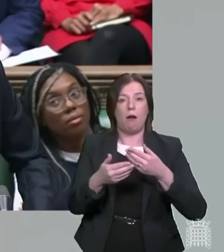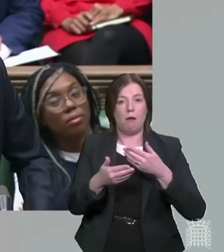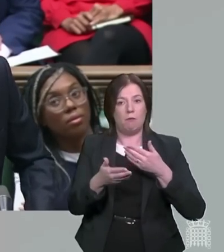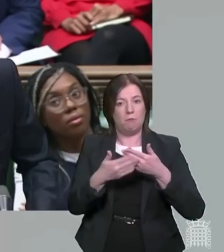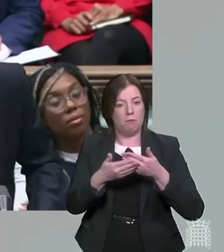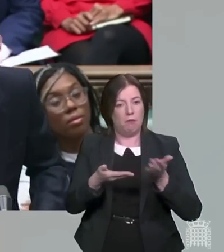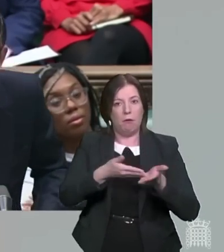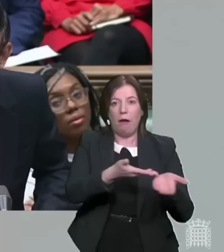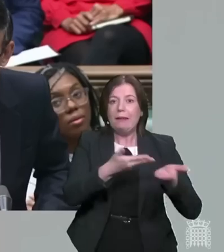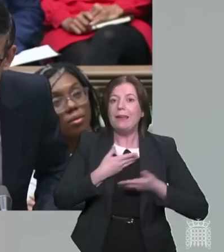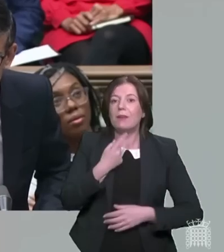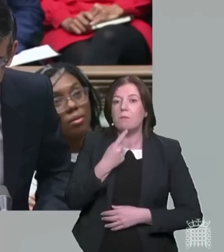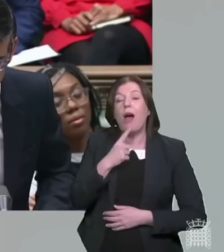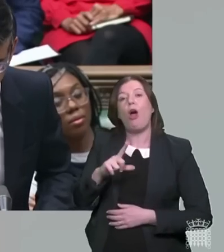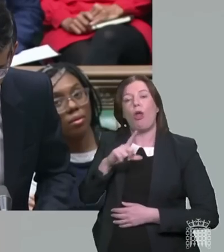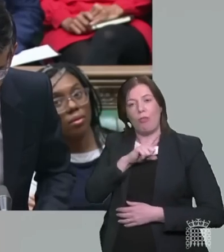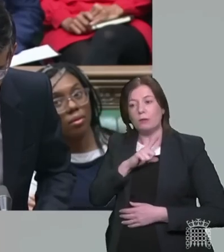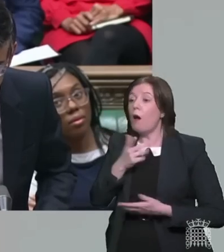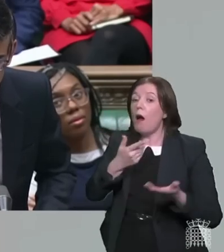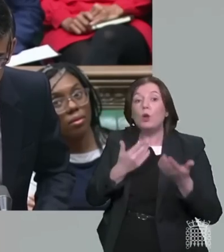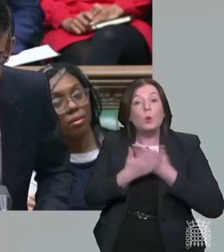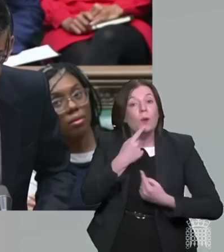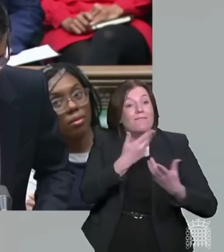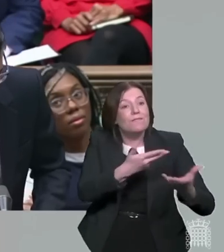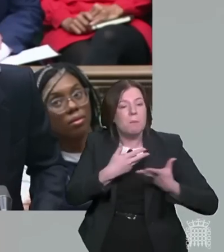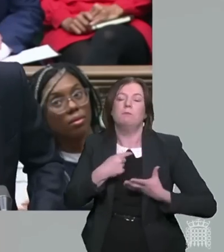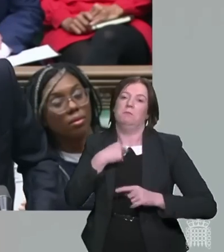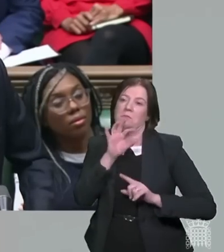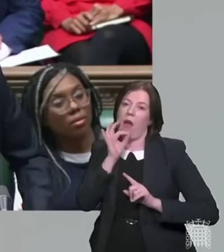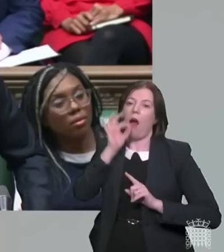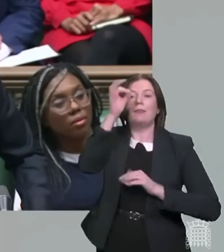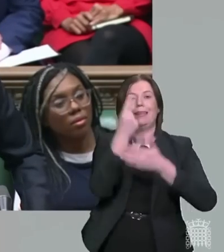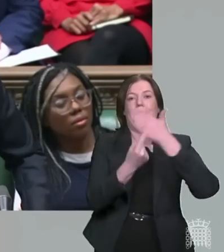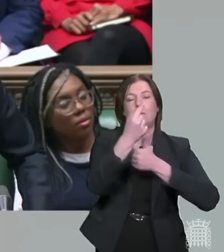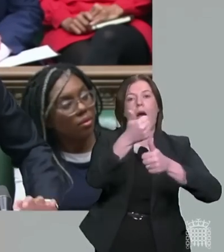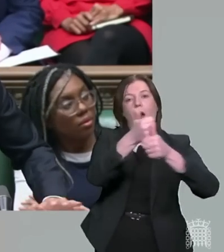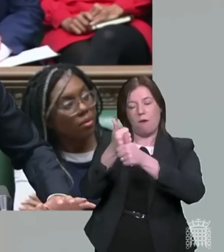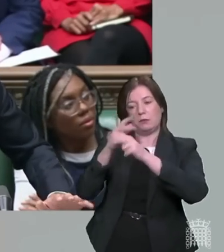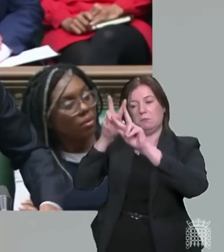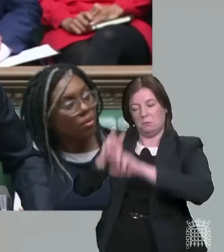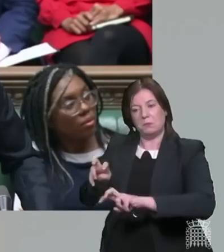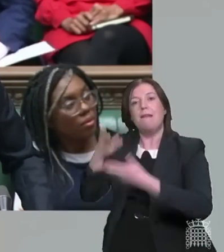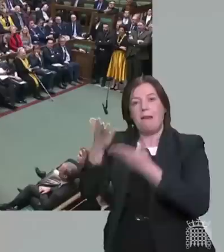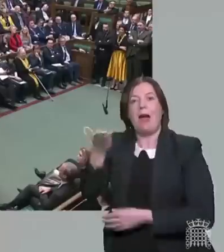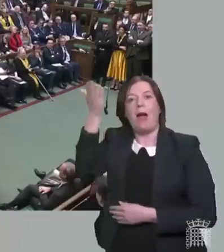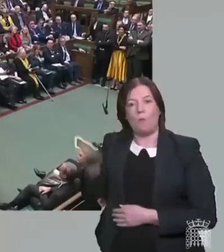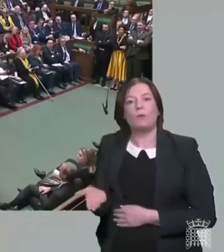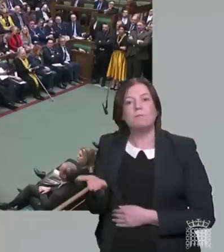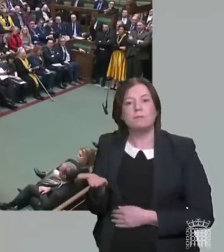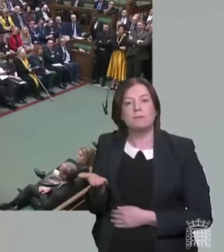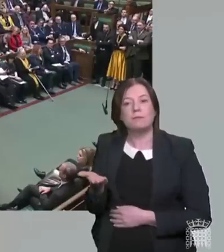And that is why I have asked the independent adviser to look into the matter. Now, I obviously